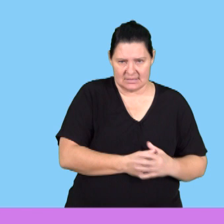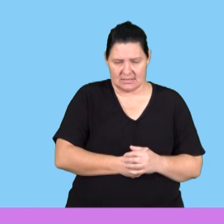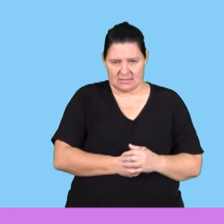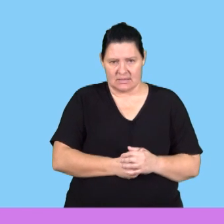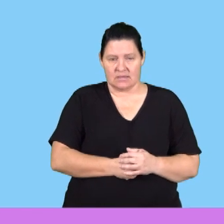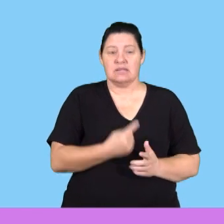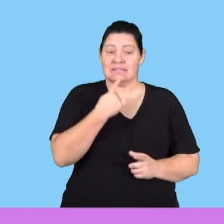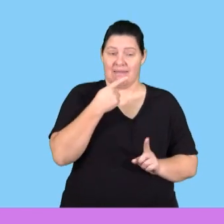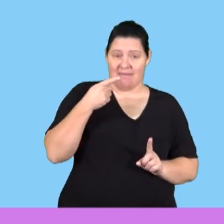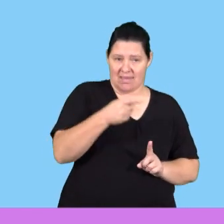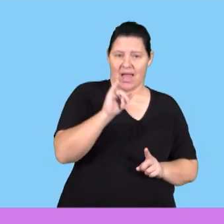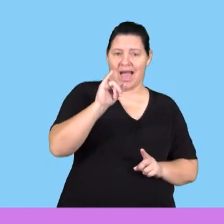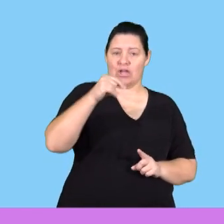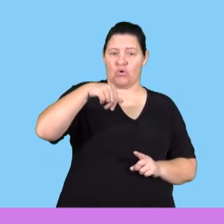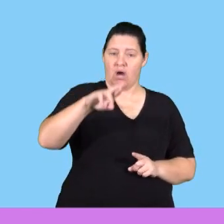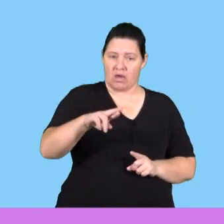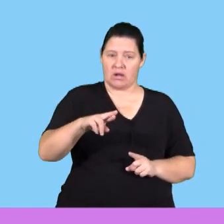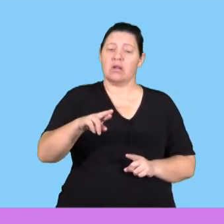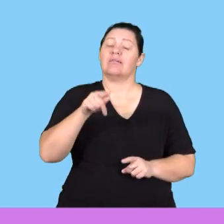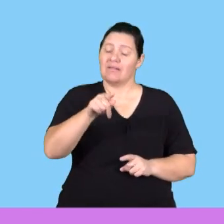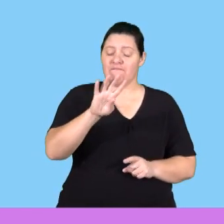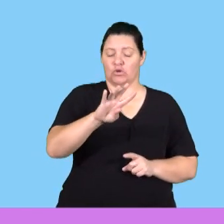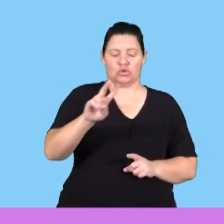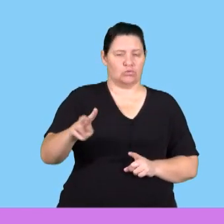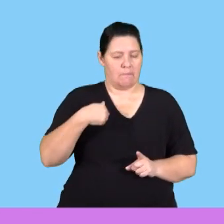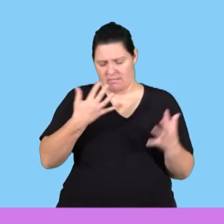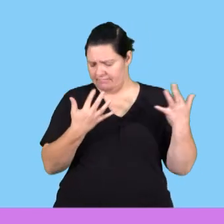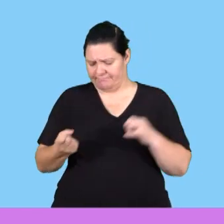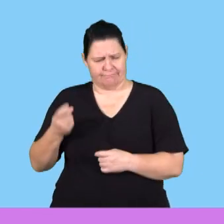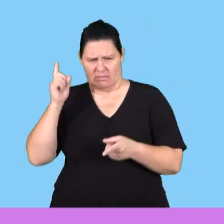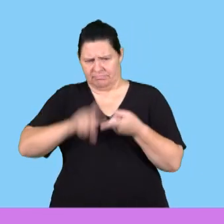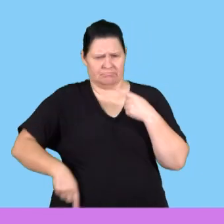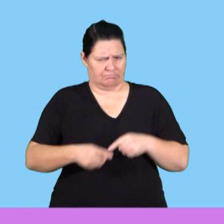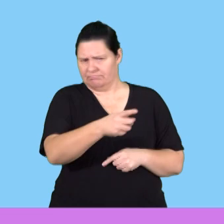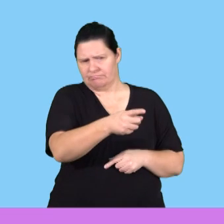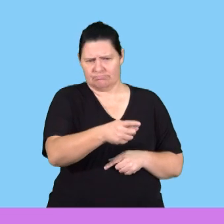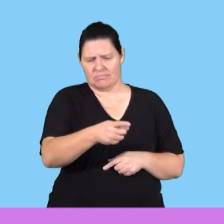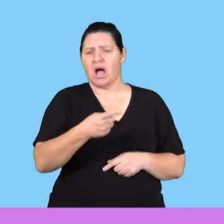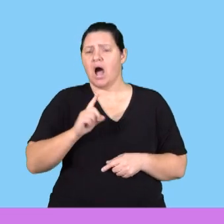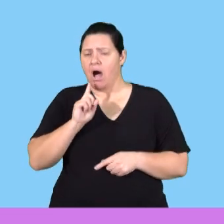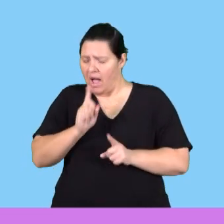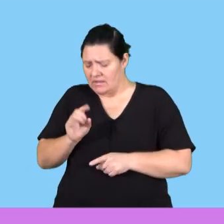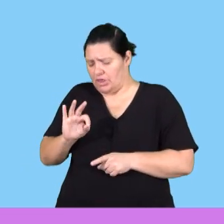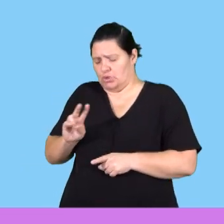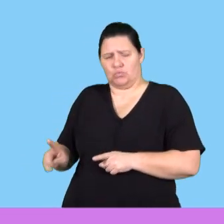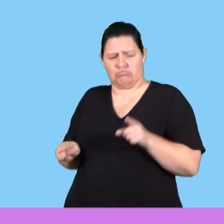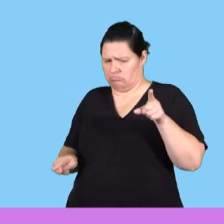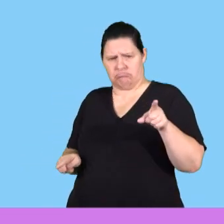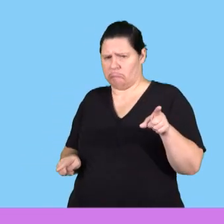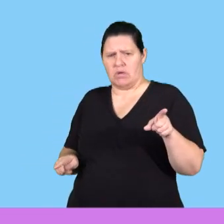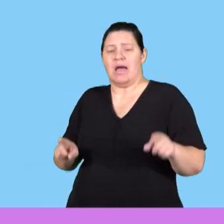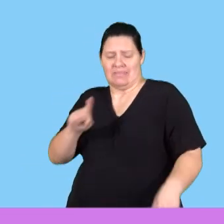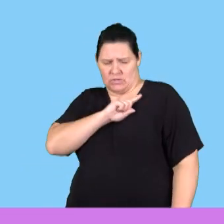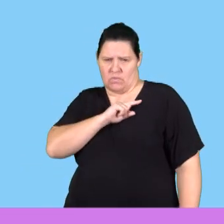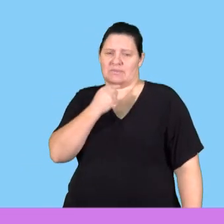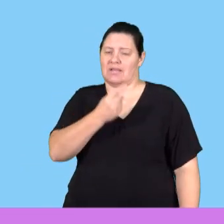this? Remember, the statement was made that the IQR is 42. We've done our calculations. We arrived at an answer of